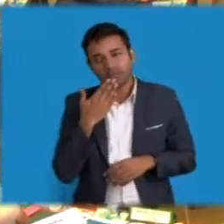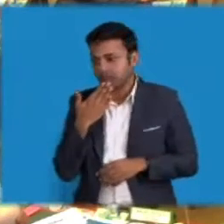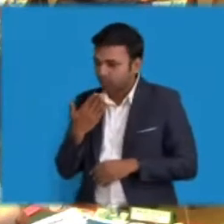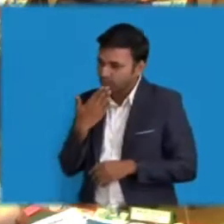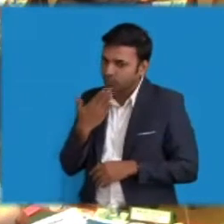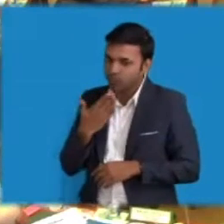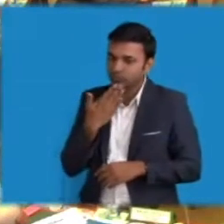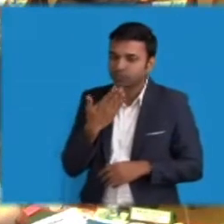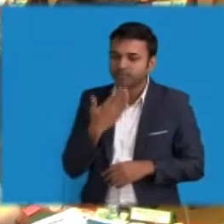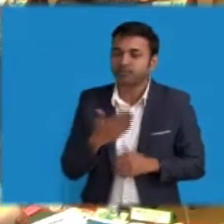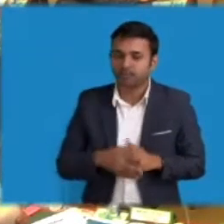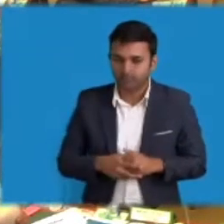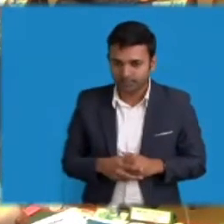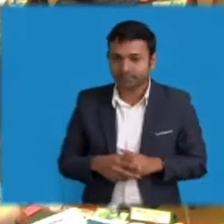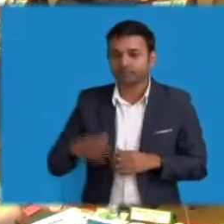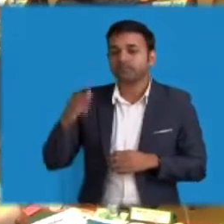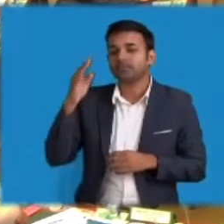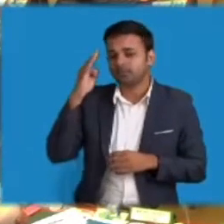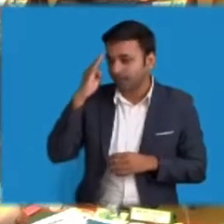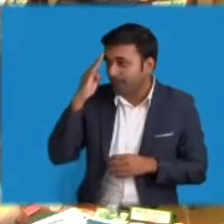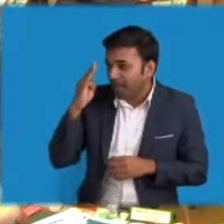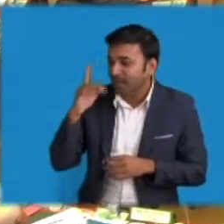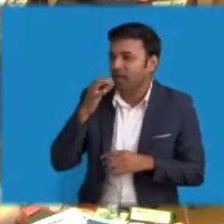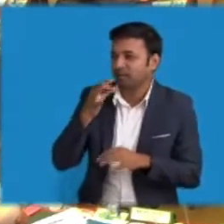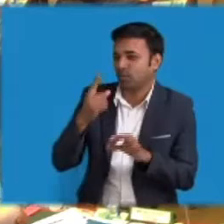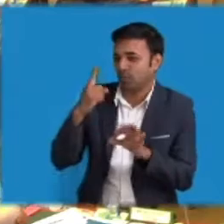Madam Speaker, just a question. What